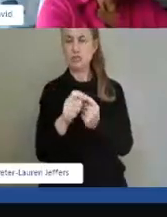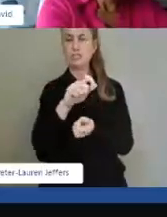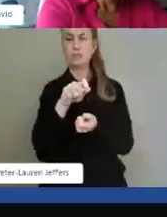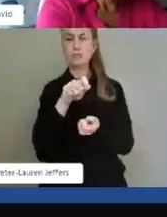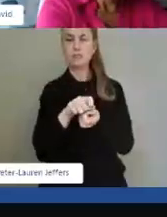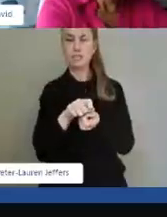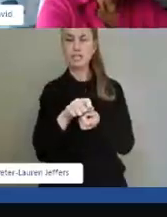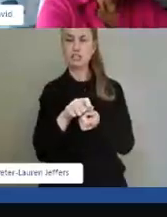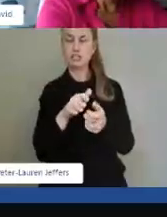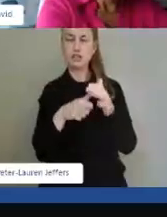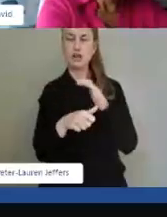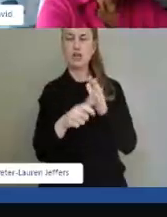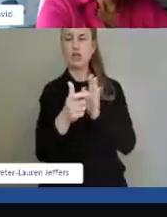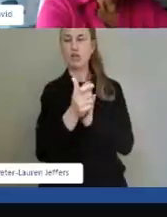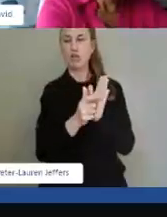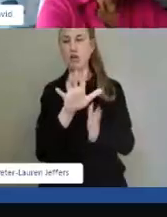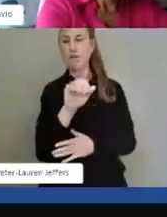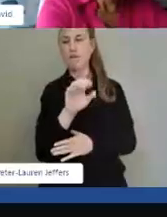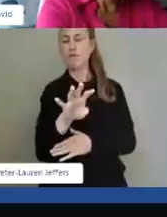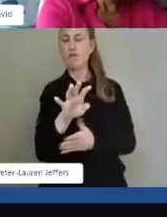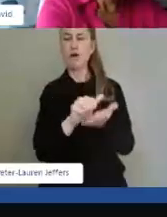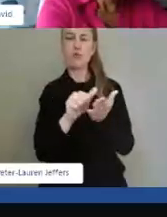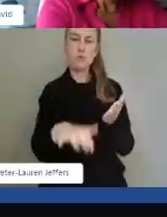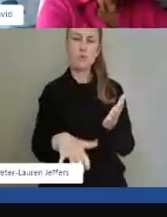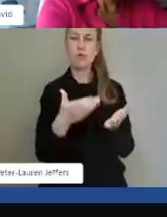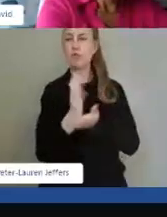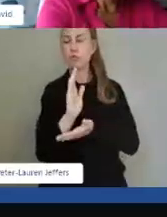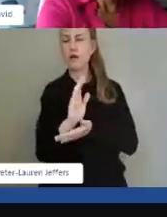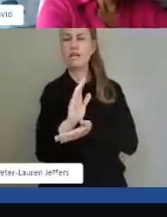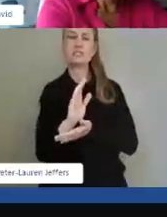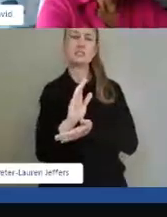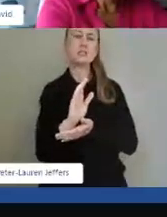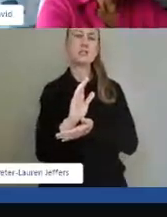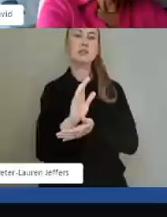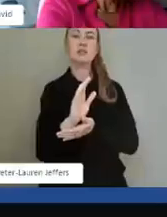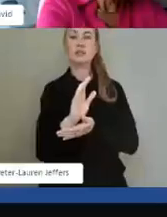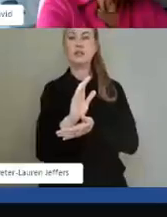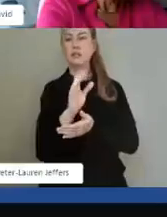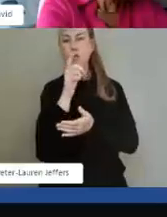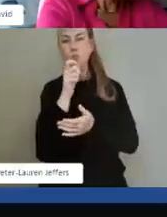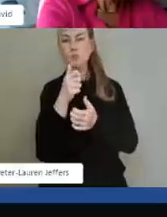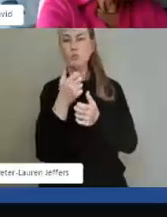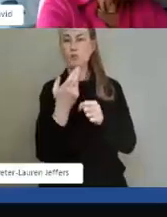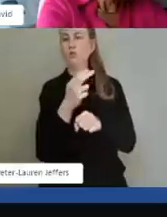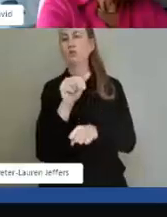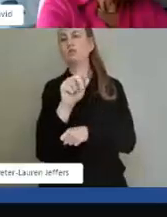under 504 and take anything away from the rights of our individuals under the ADA.